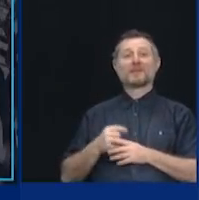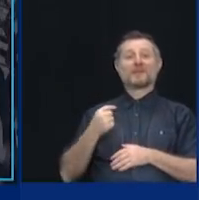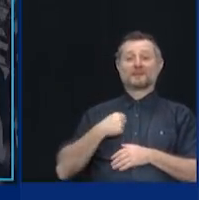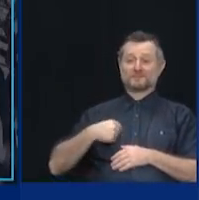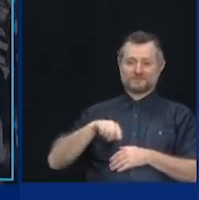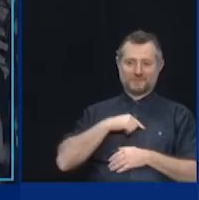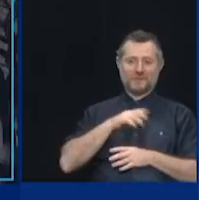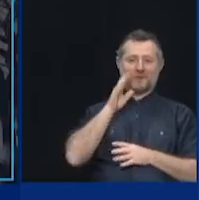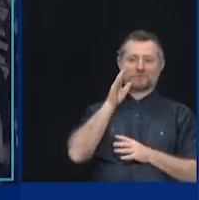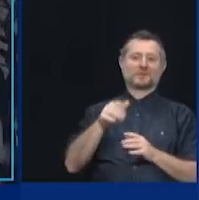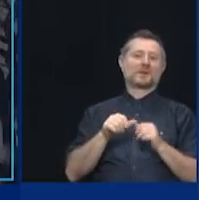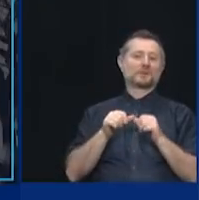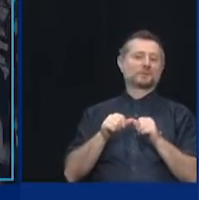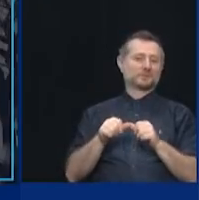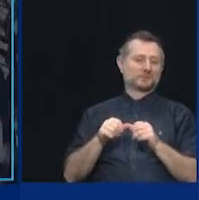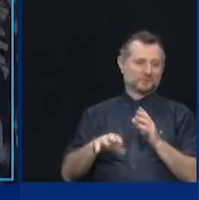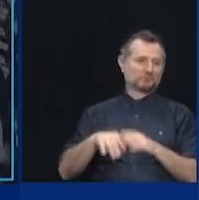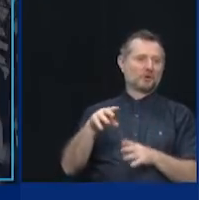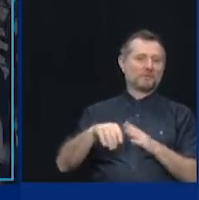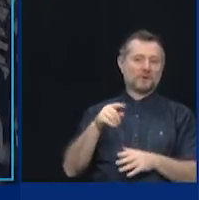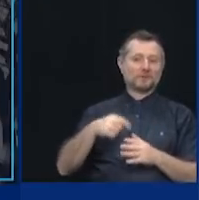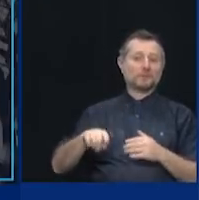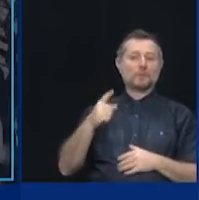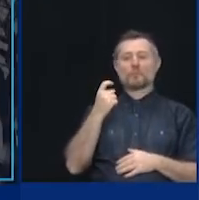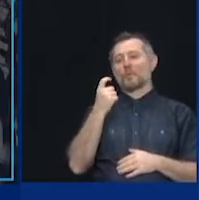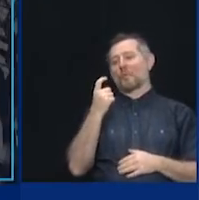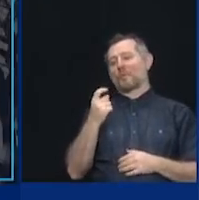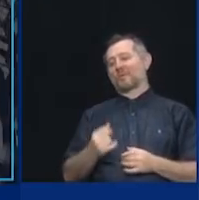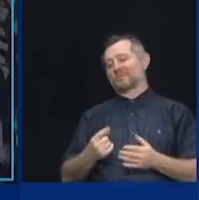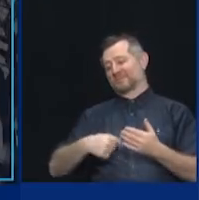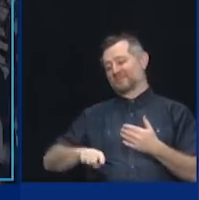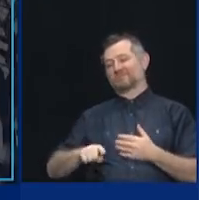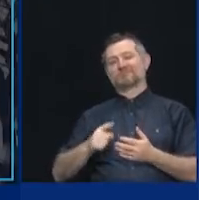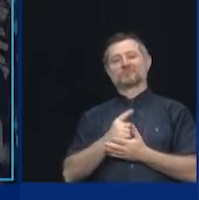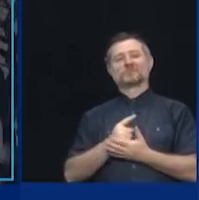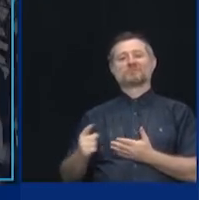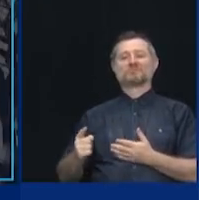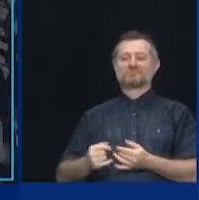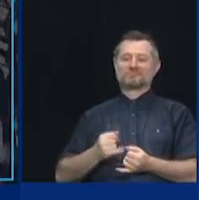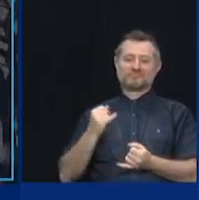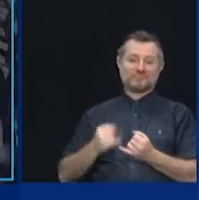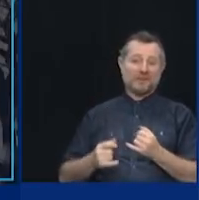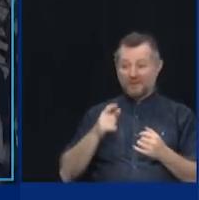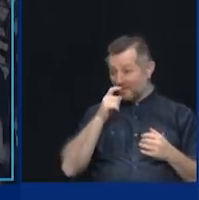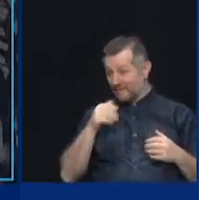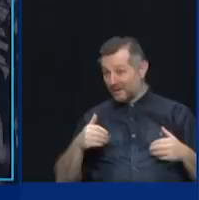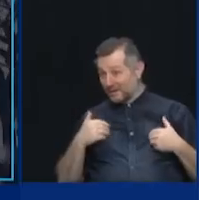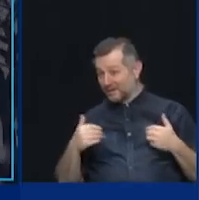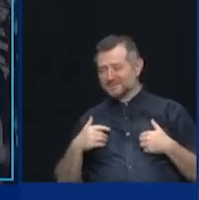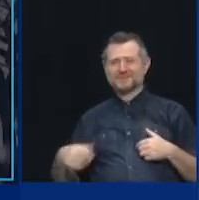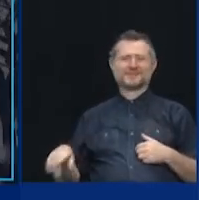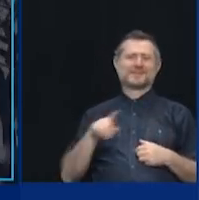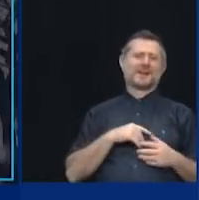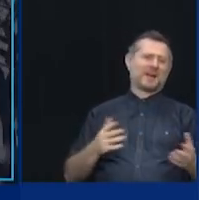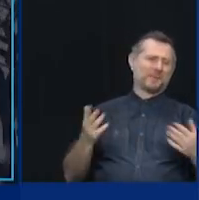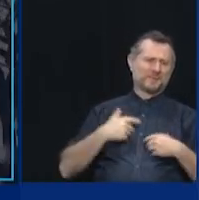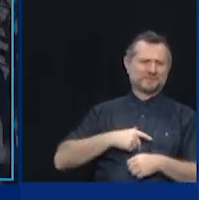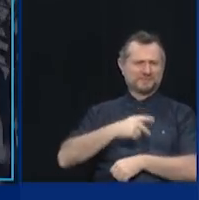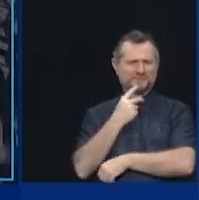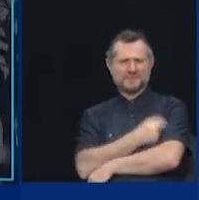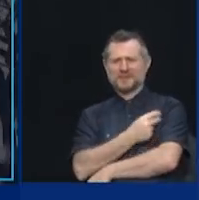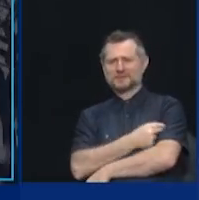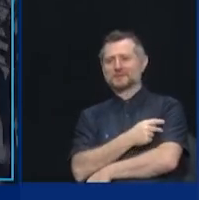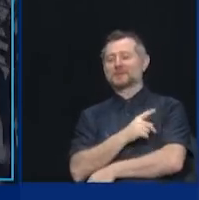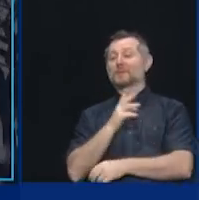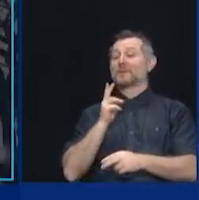it for another week. So young people, come out, get your vaccine, get in the